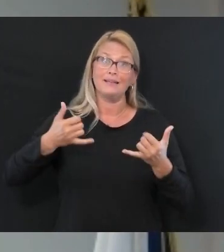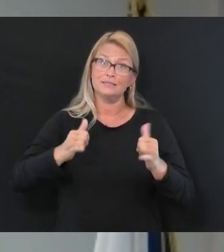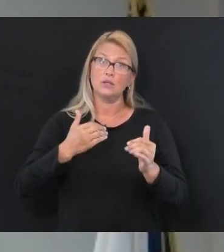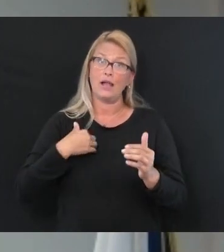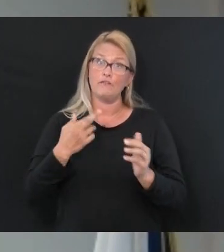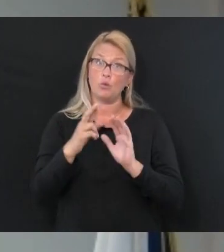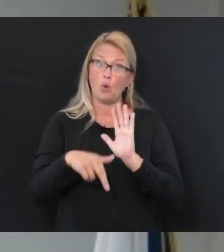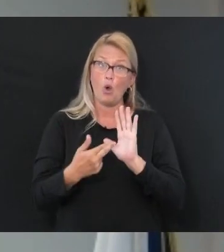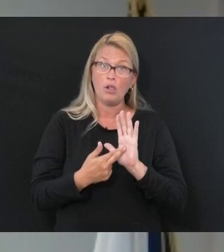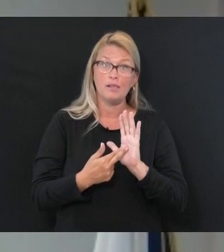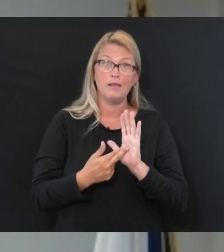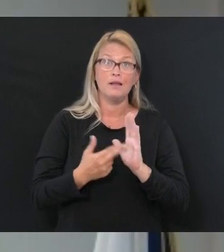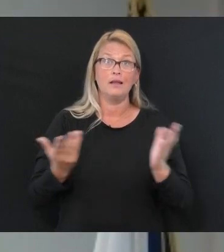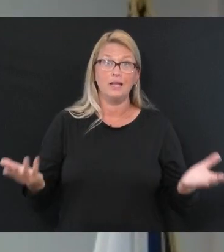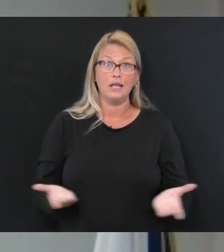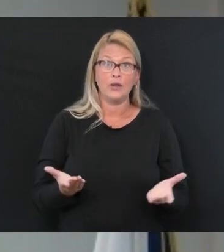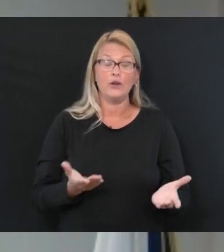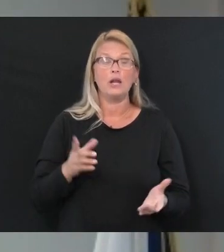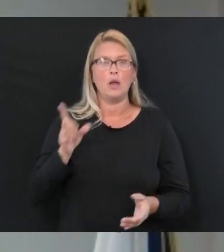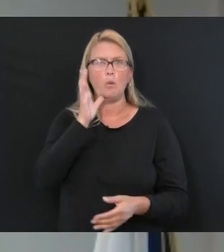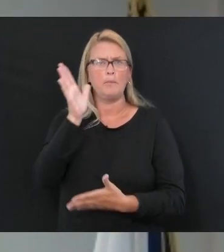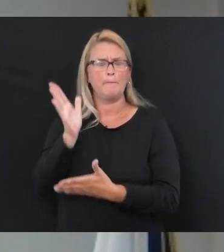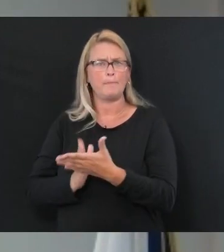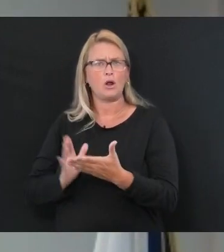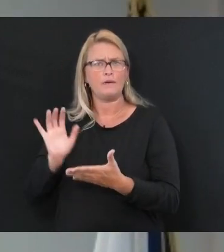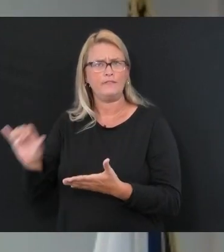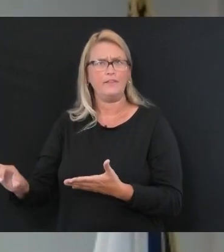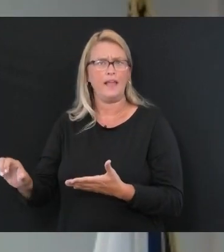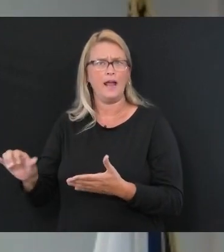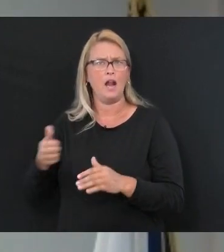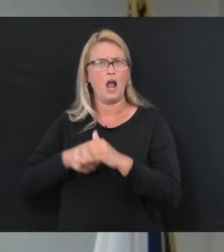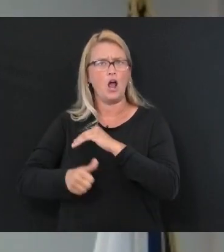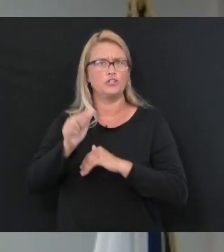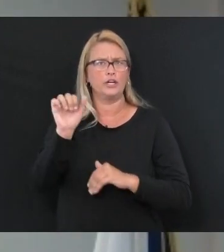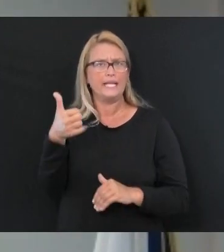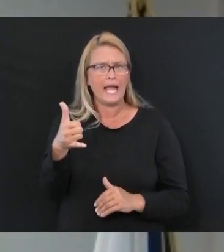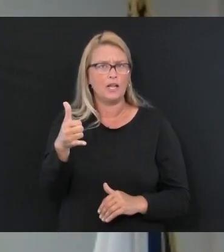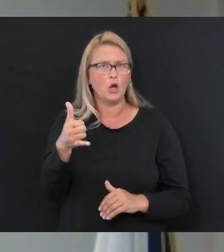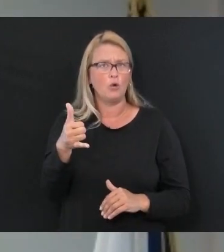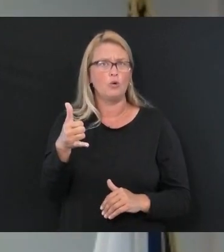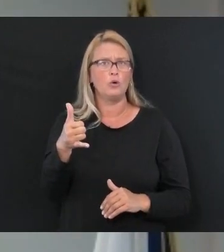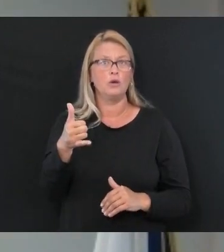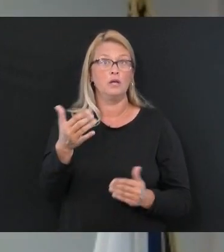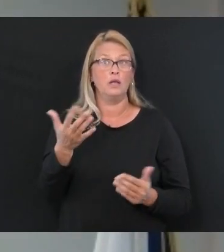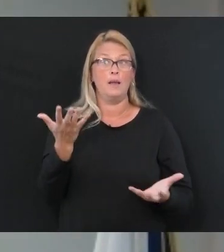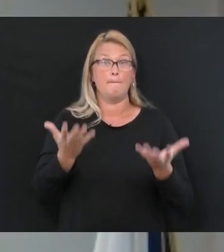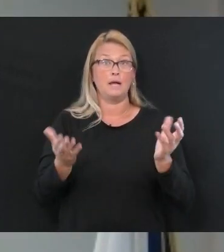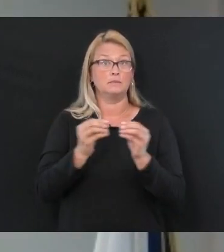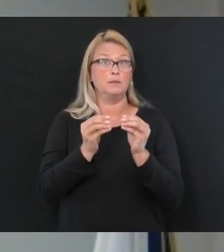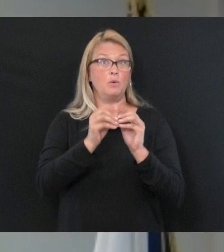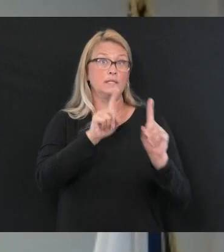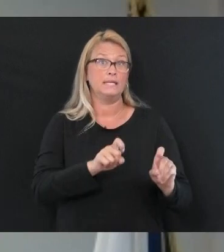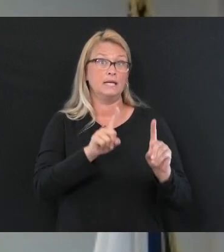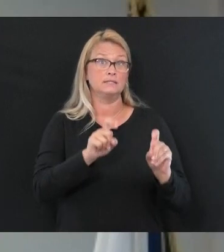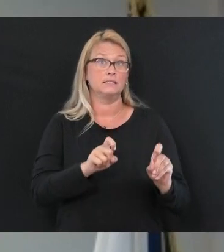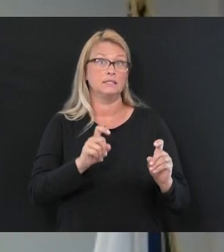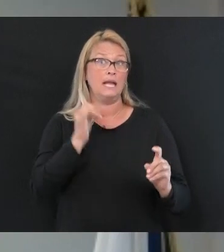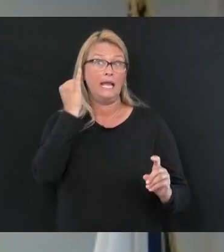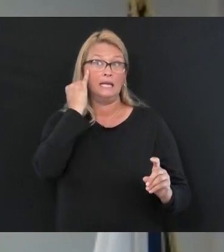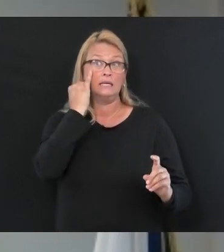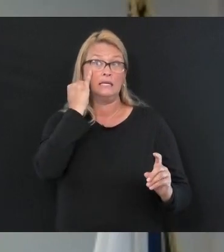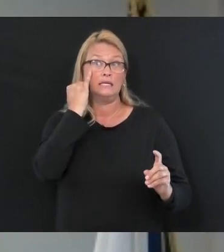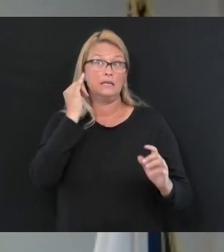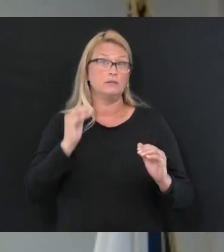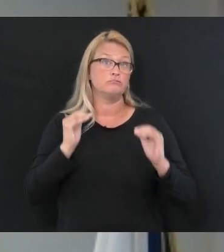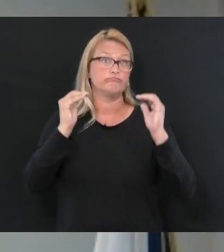have a role in this, and will be part of that under the yellow and in terms of possibly more testing, and under the orange in terms of some other efforts